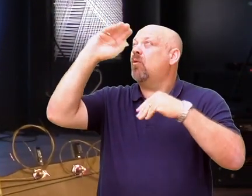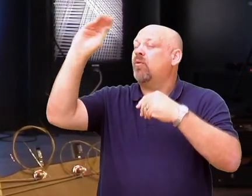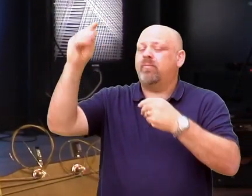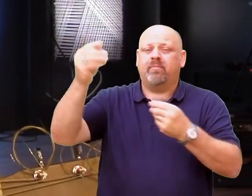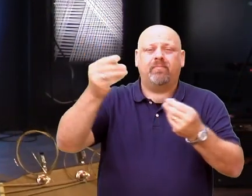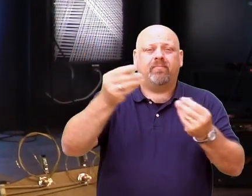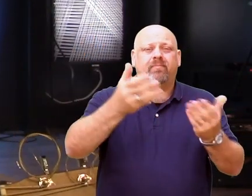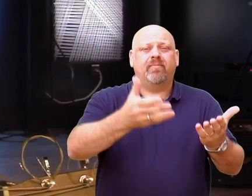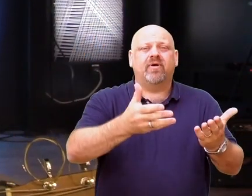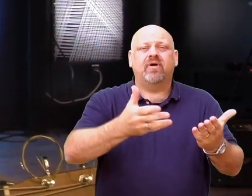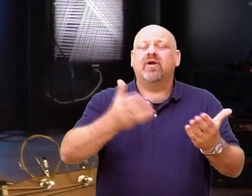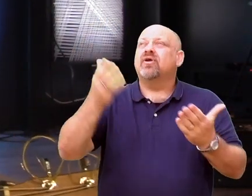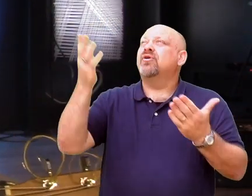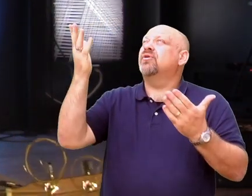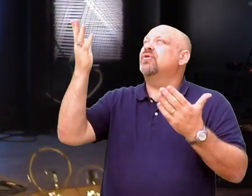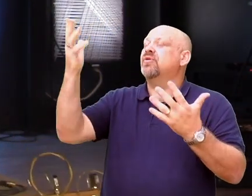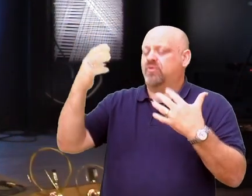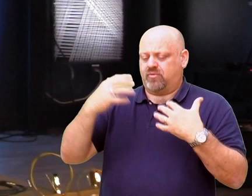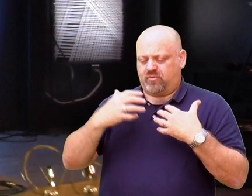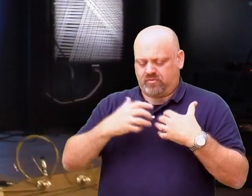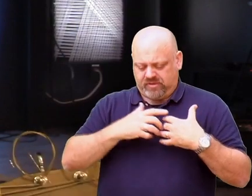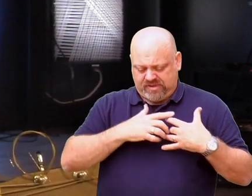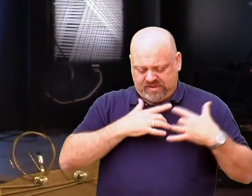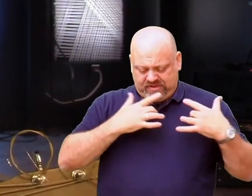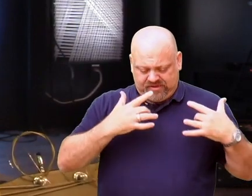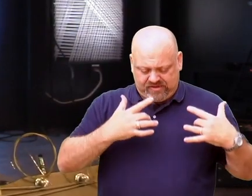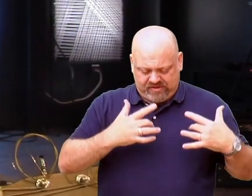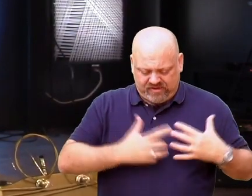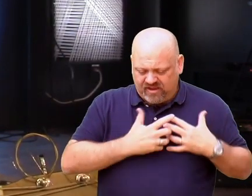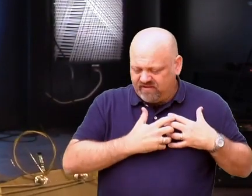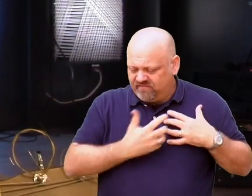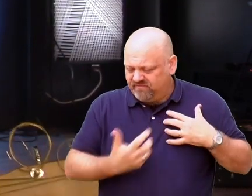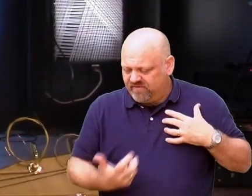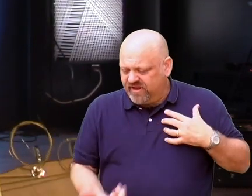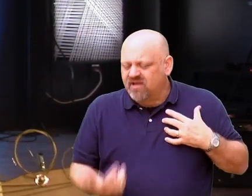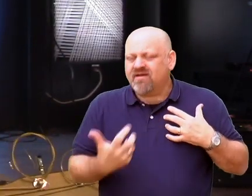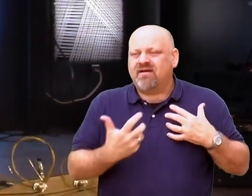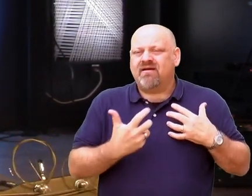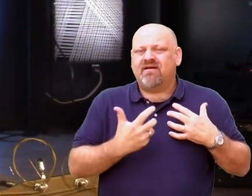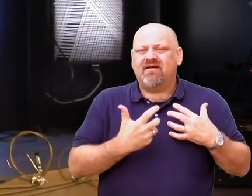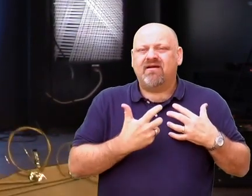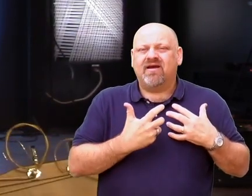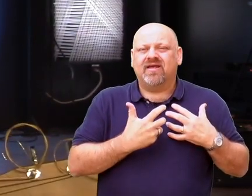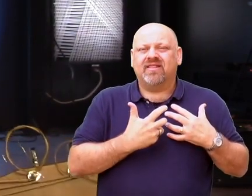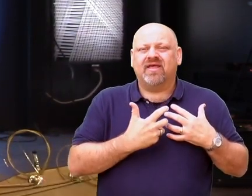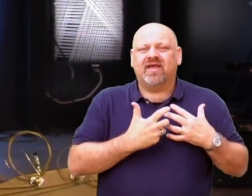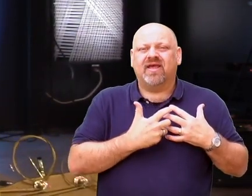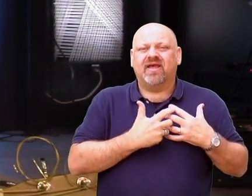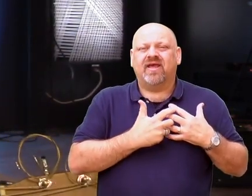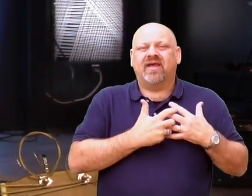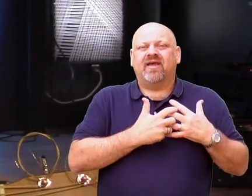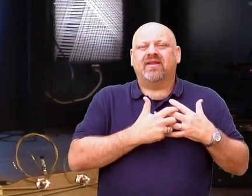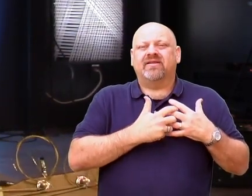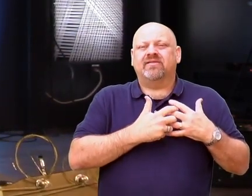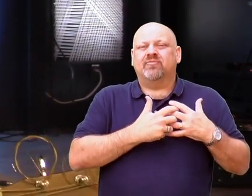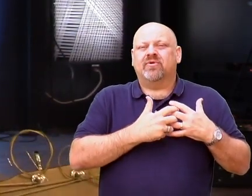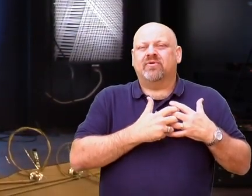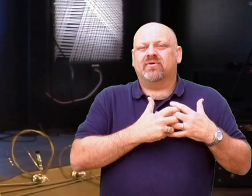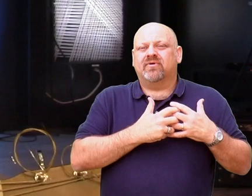darkness. You give hope, you restore every